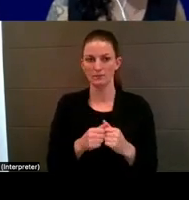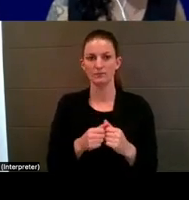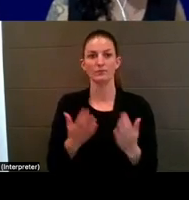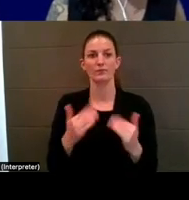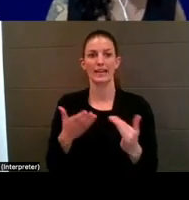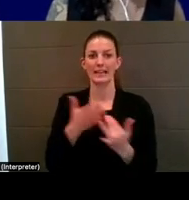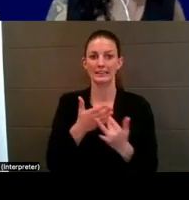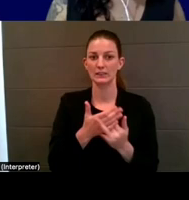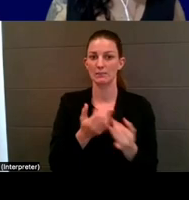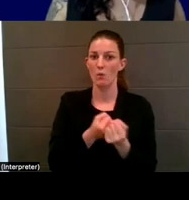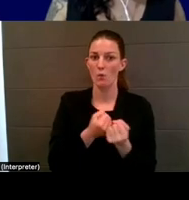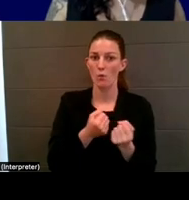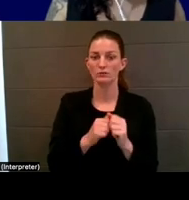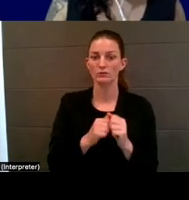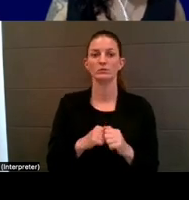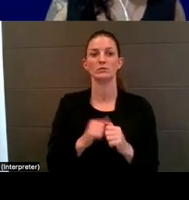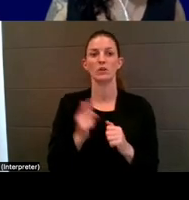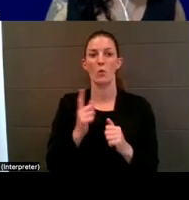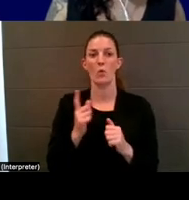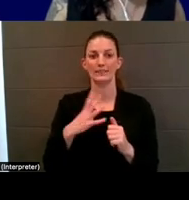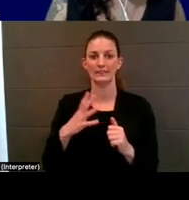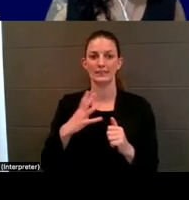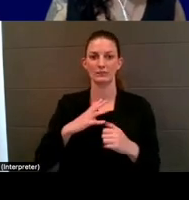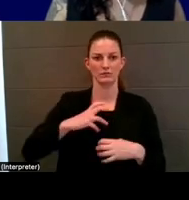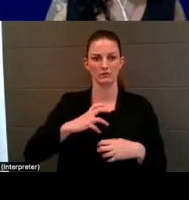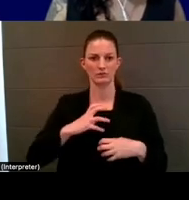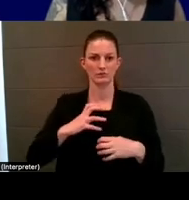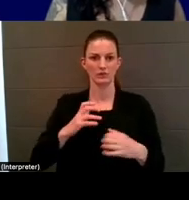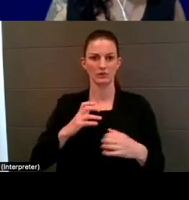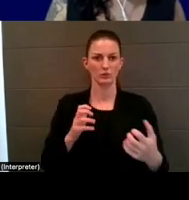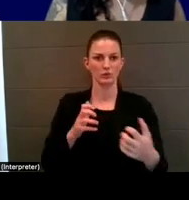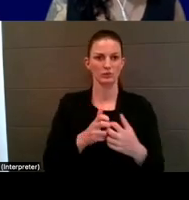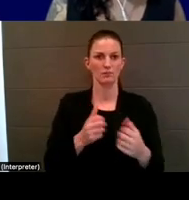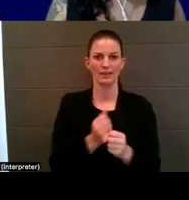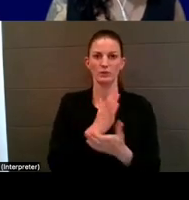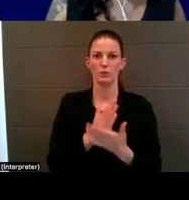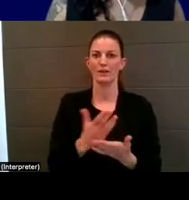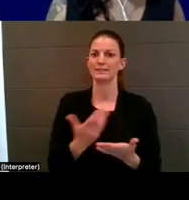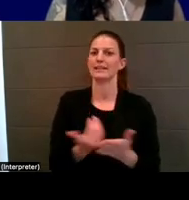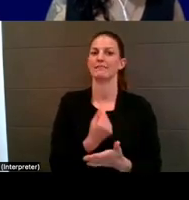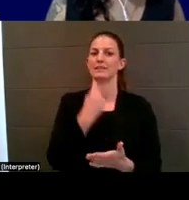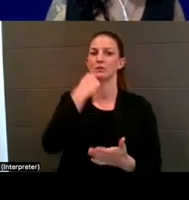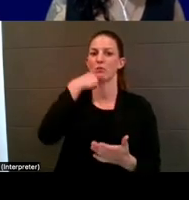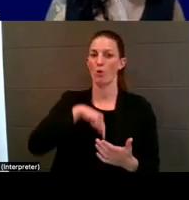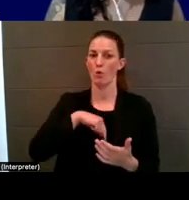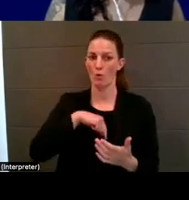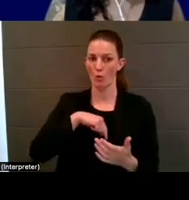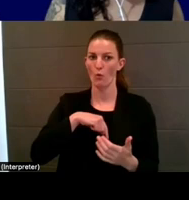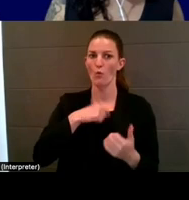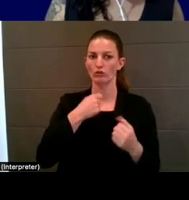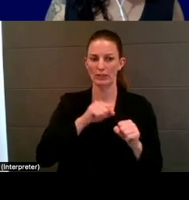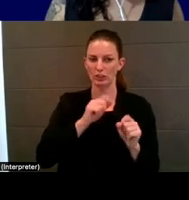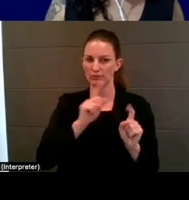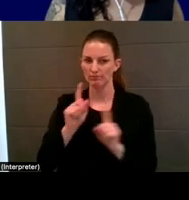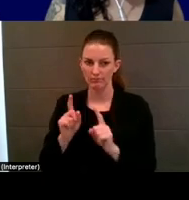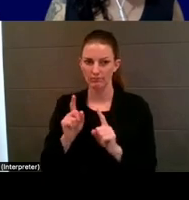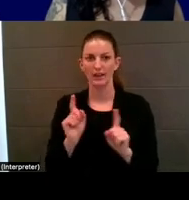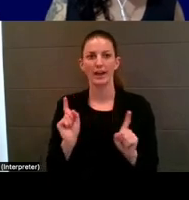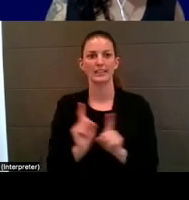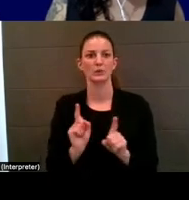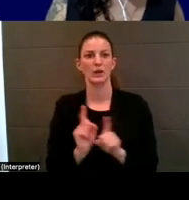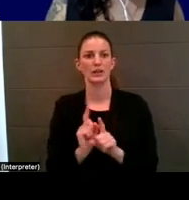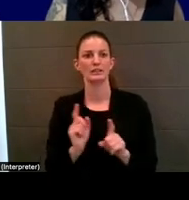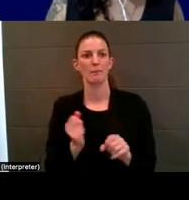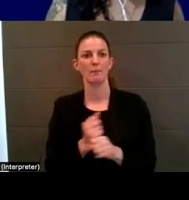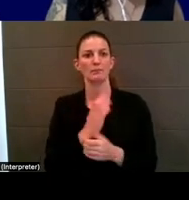areas to monitor. This slide was originally an example of a mealtime management plan, but it made the font way too small